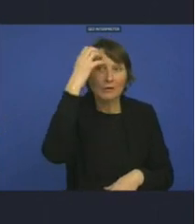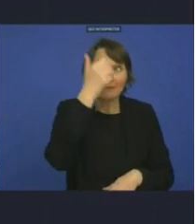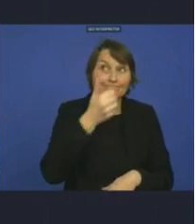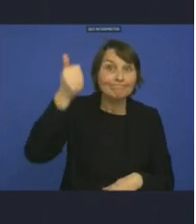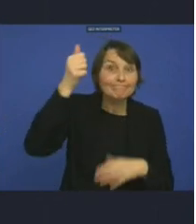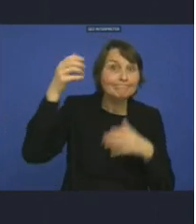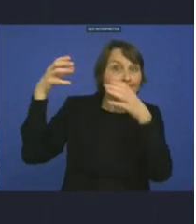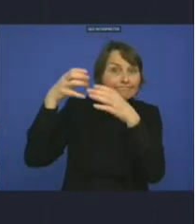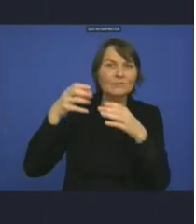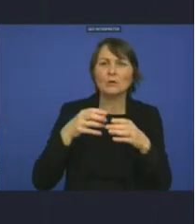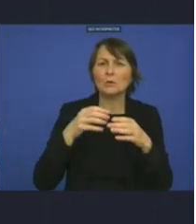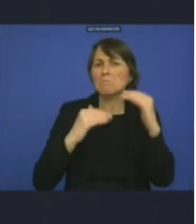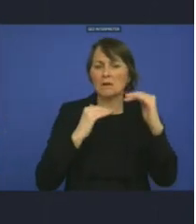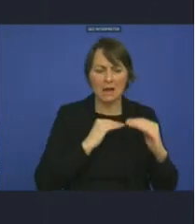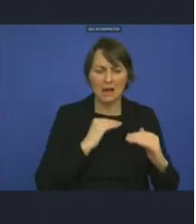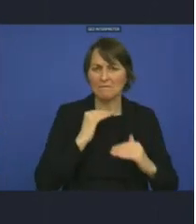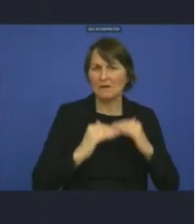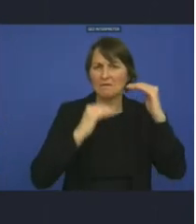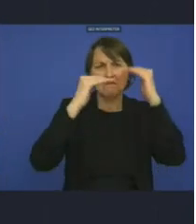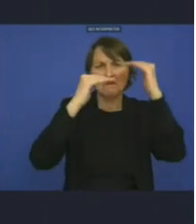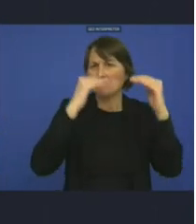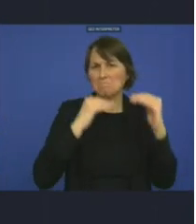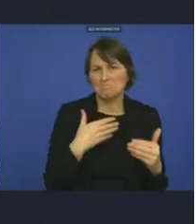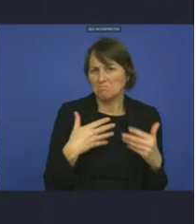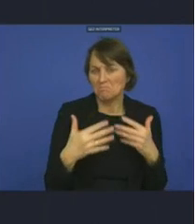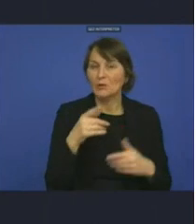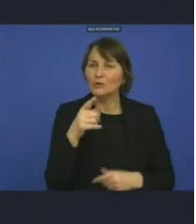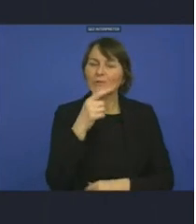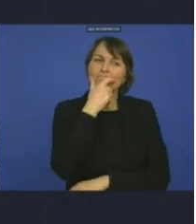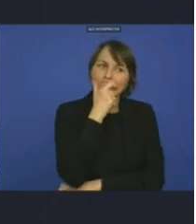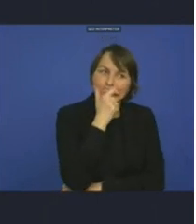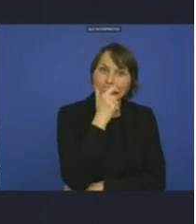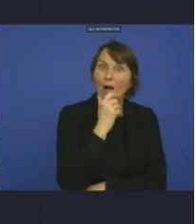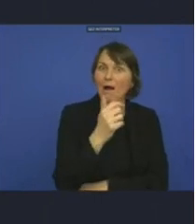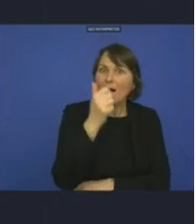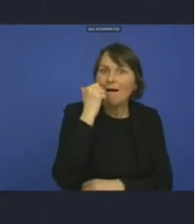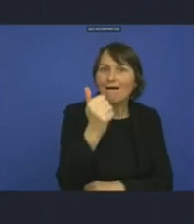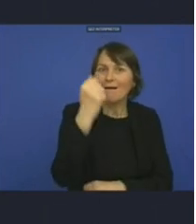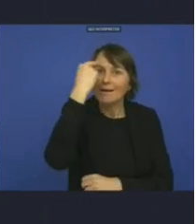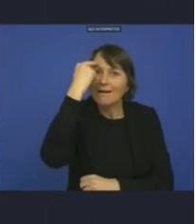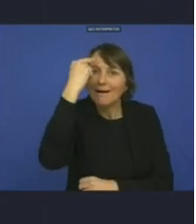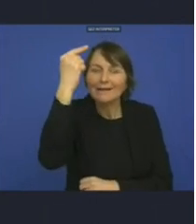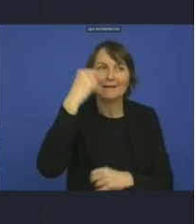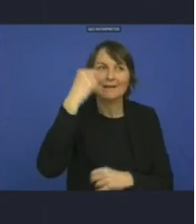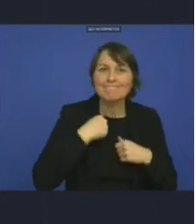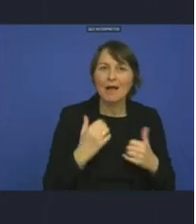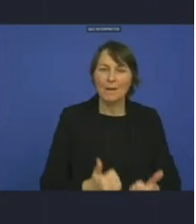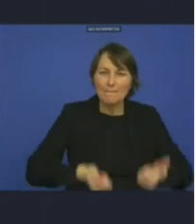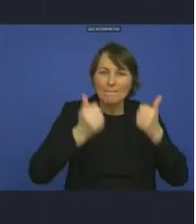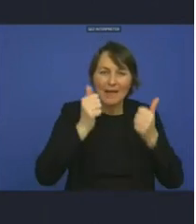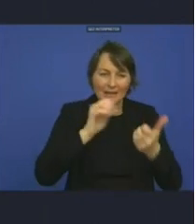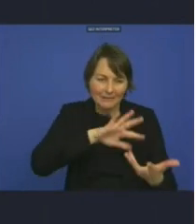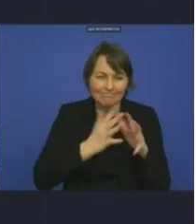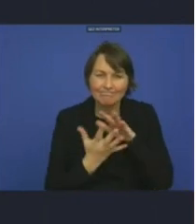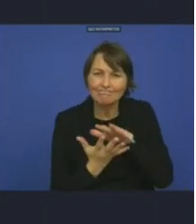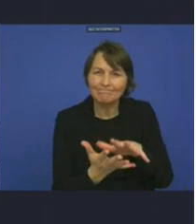and if you have a good idea about an initiative on healthy lifestyles, you can be part of it. We will see